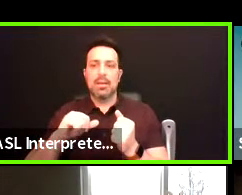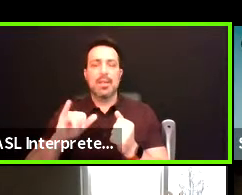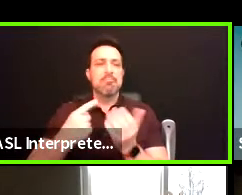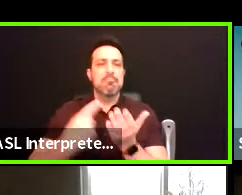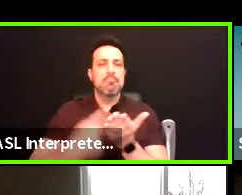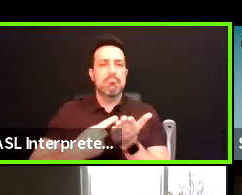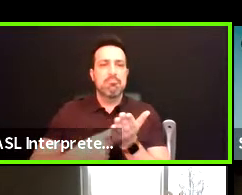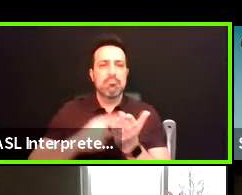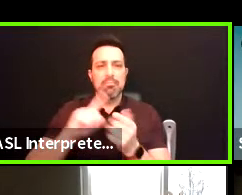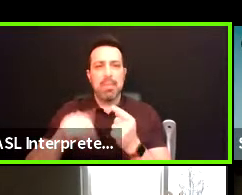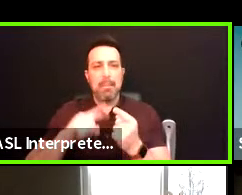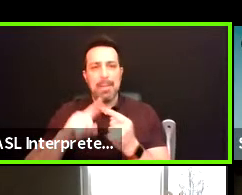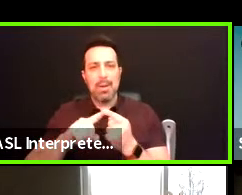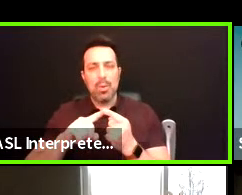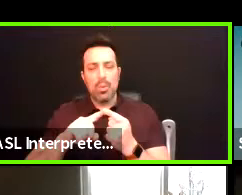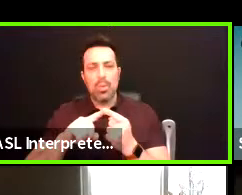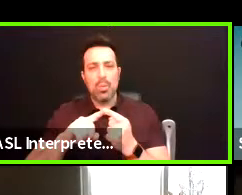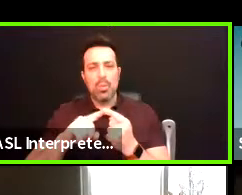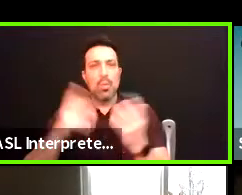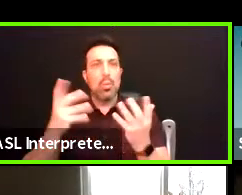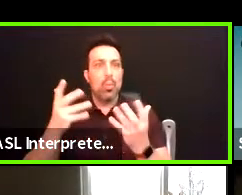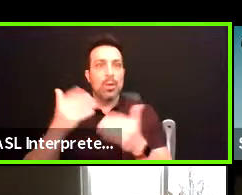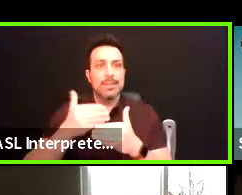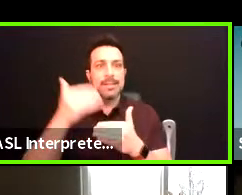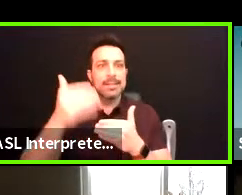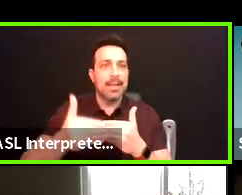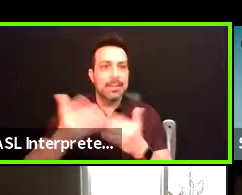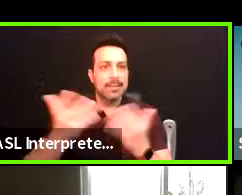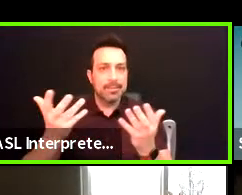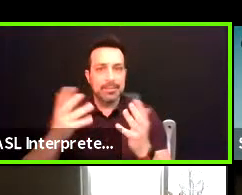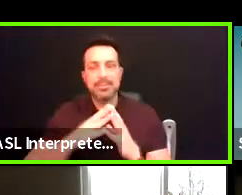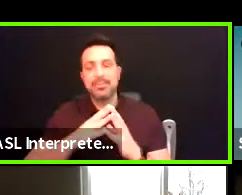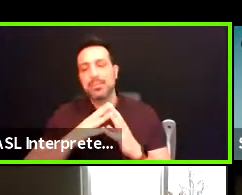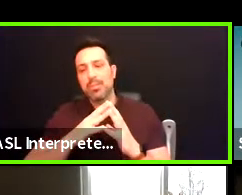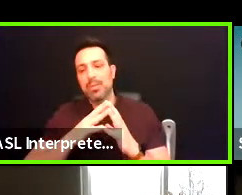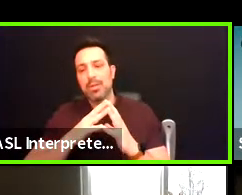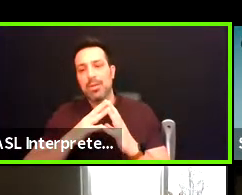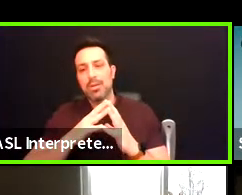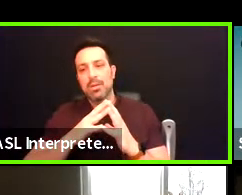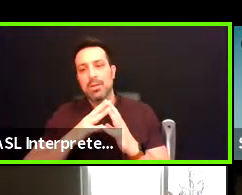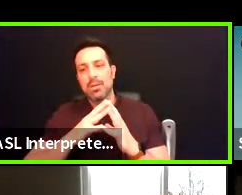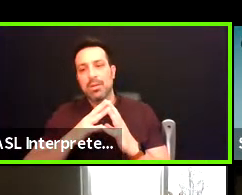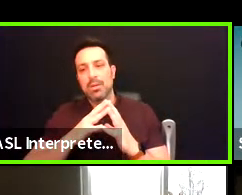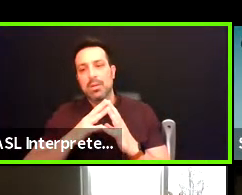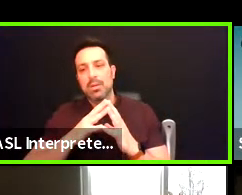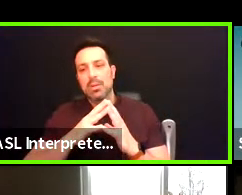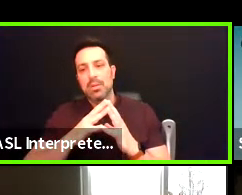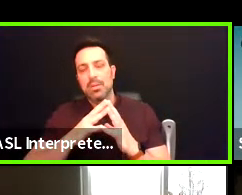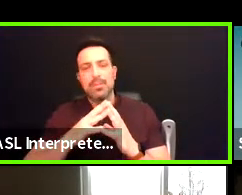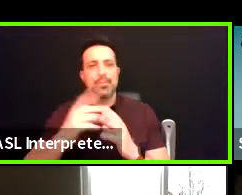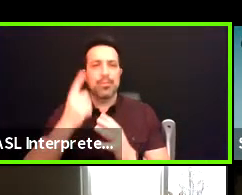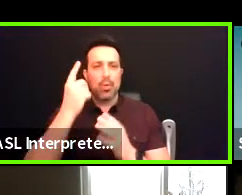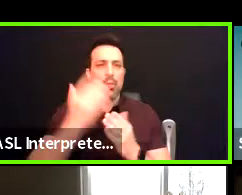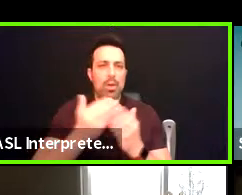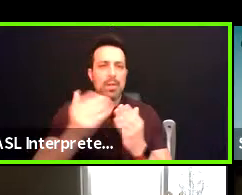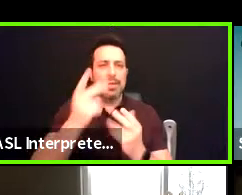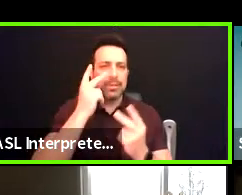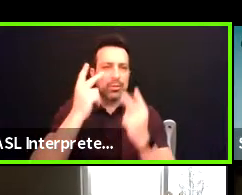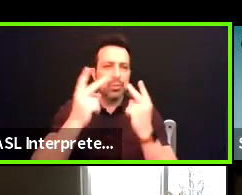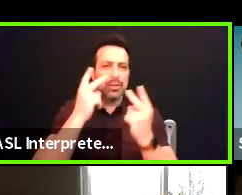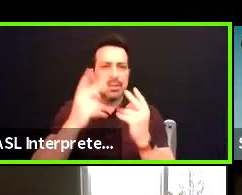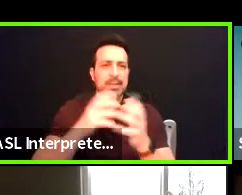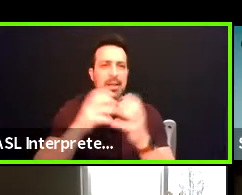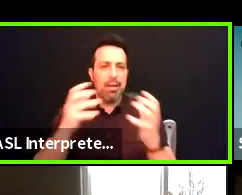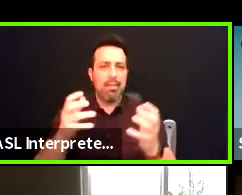bit about what's next. And, you know, one of the things that you see a lot